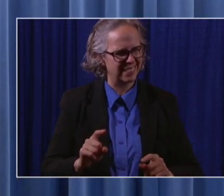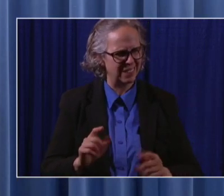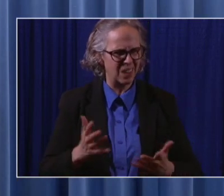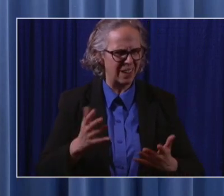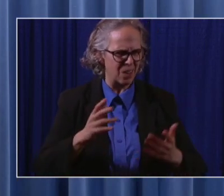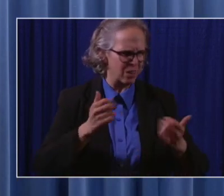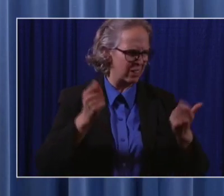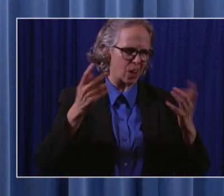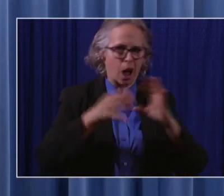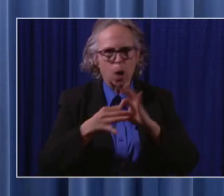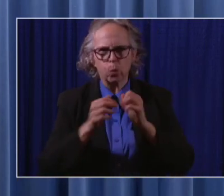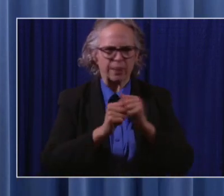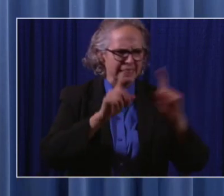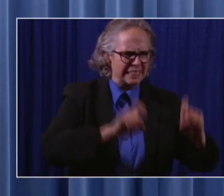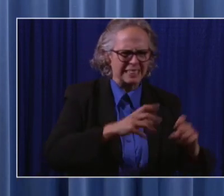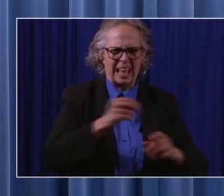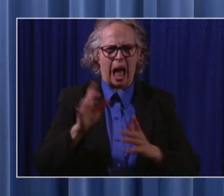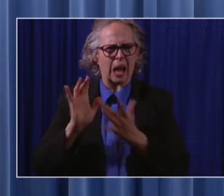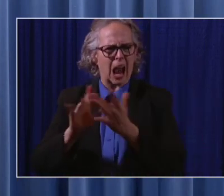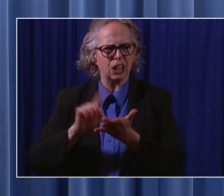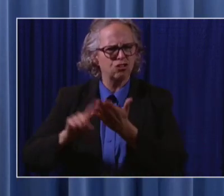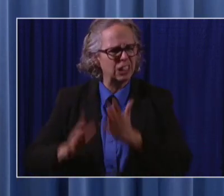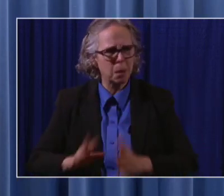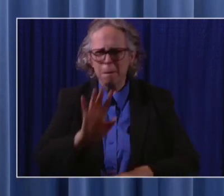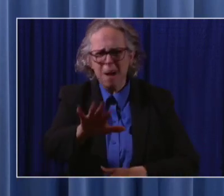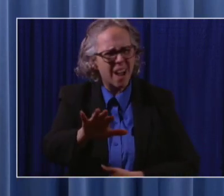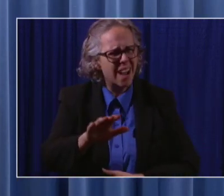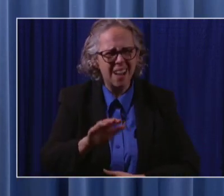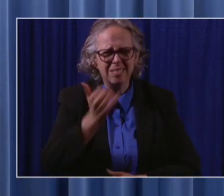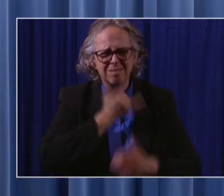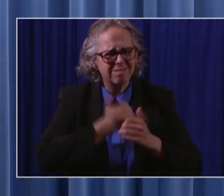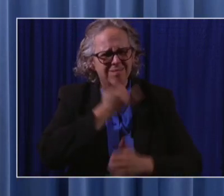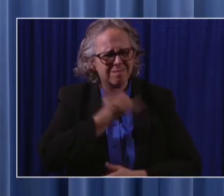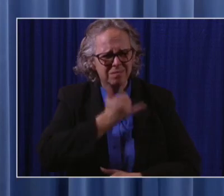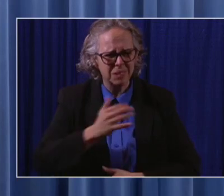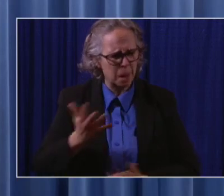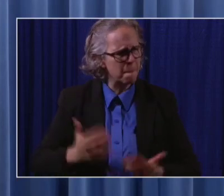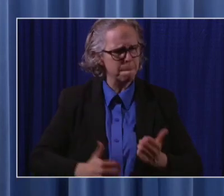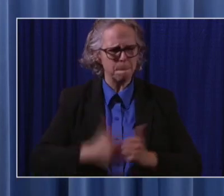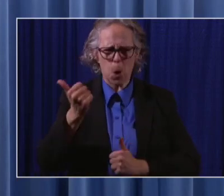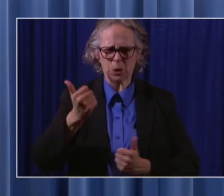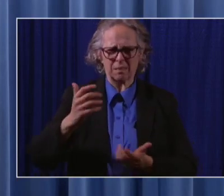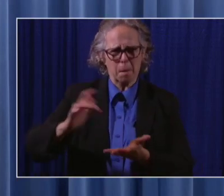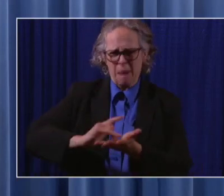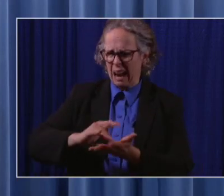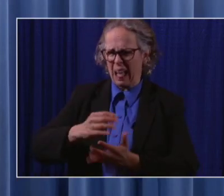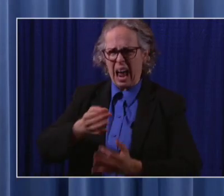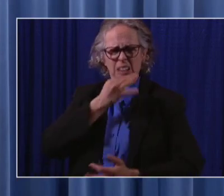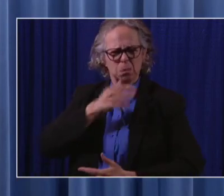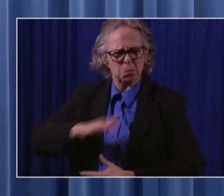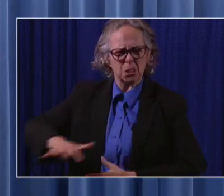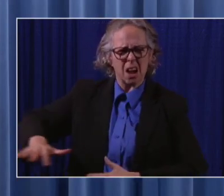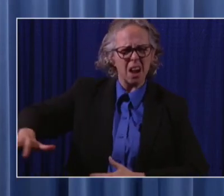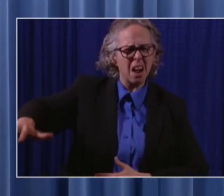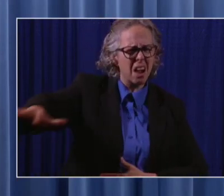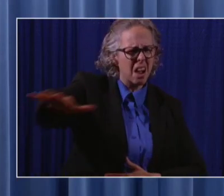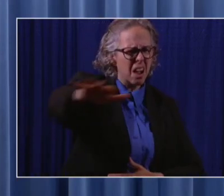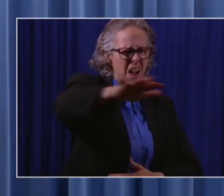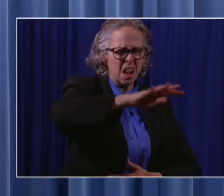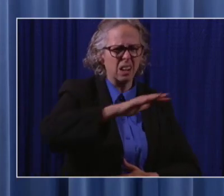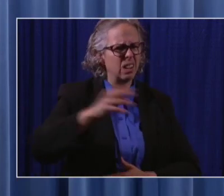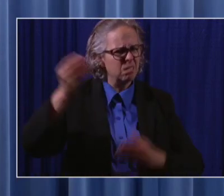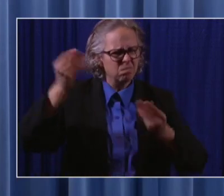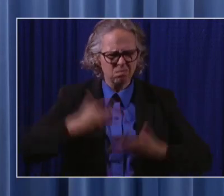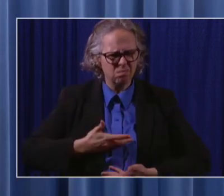vast majority of the medical community has come up with to intervene to slow this, short of